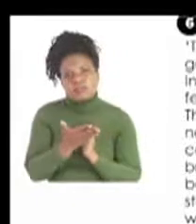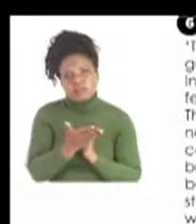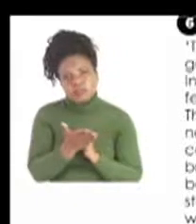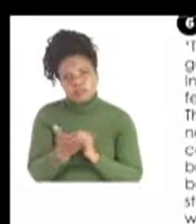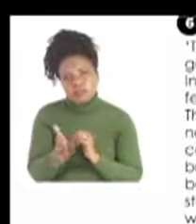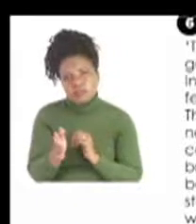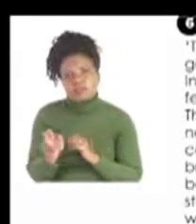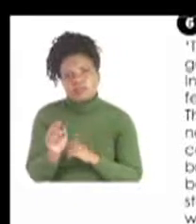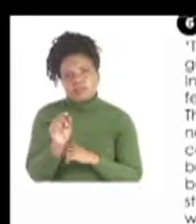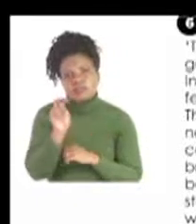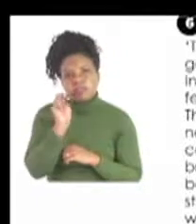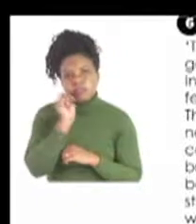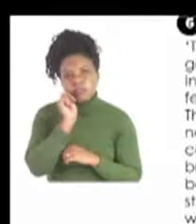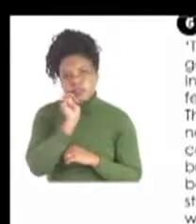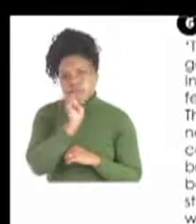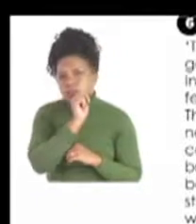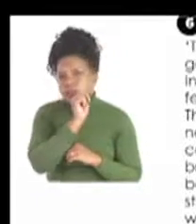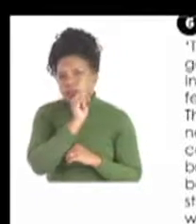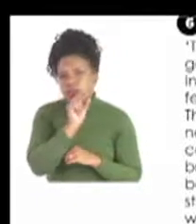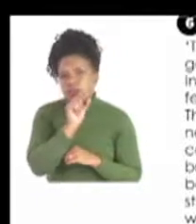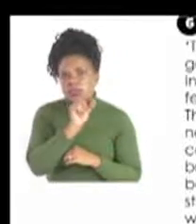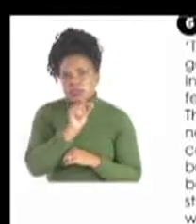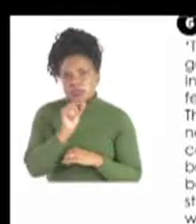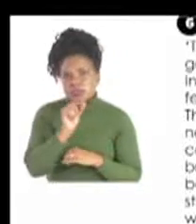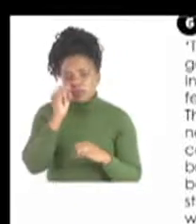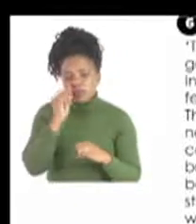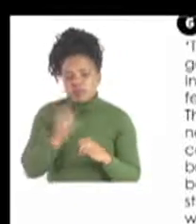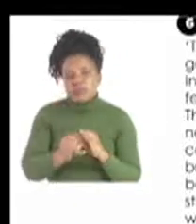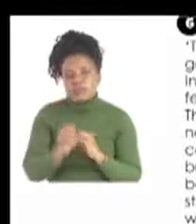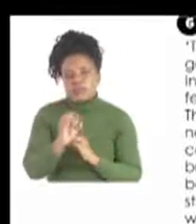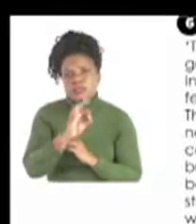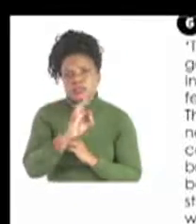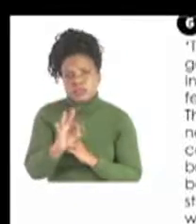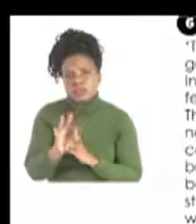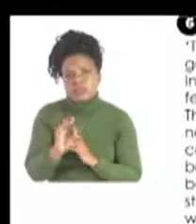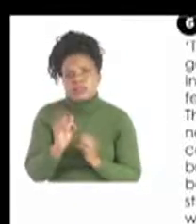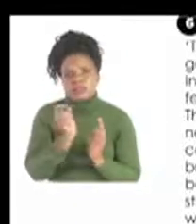F you found in the Christmas thieves.